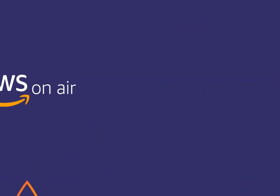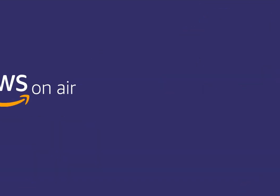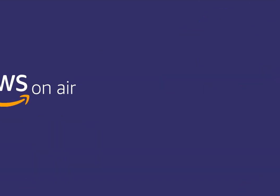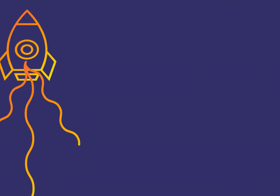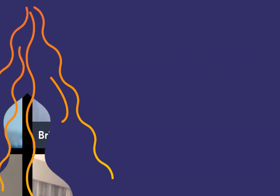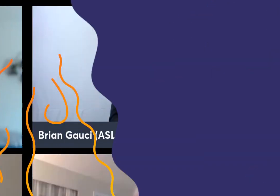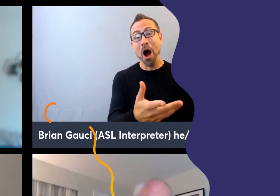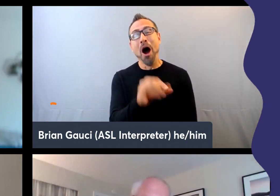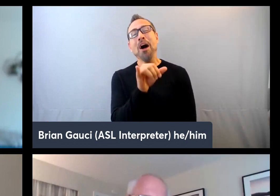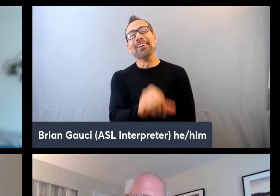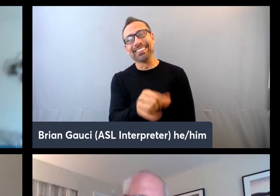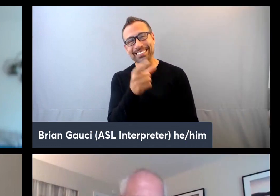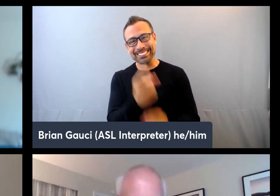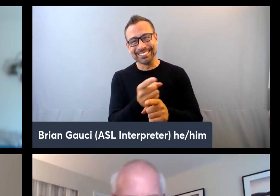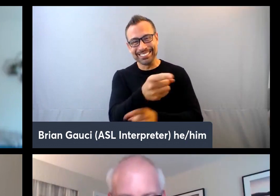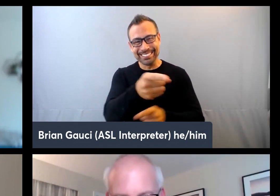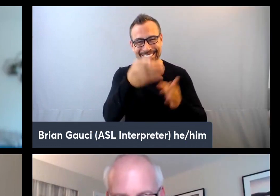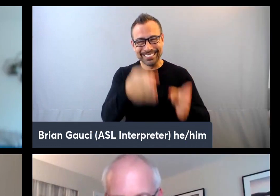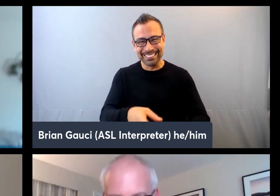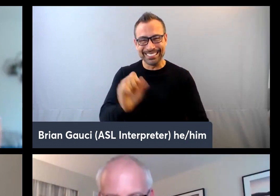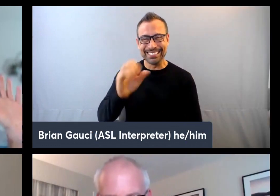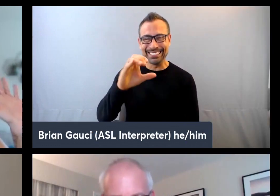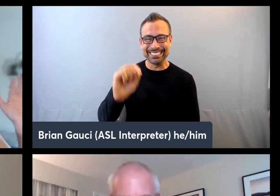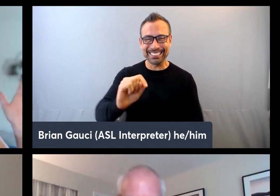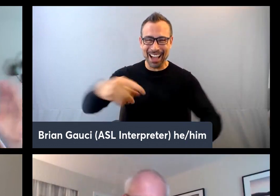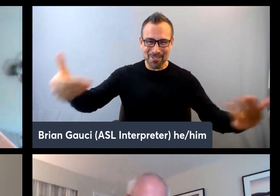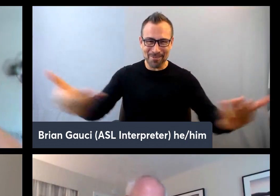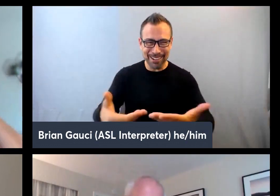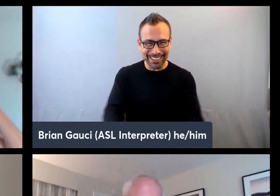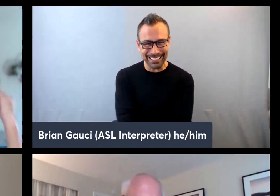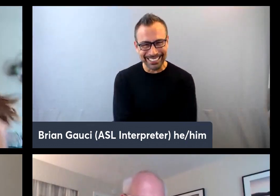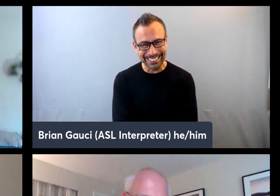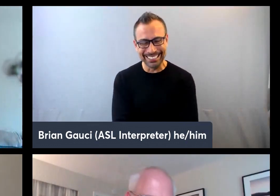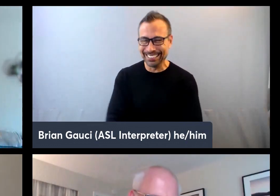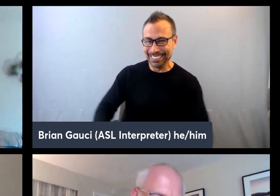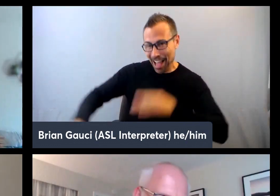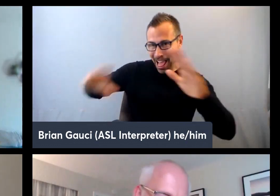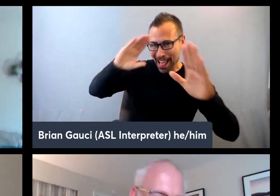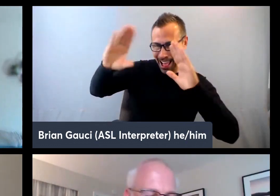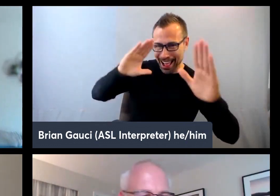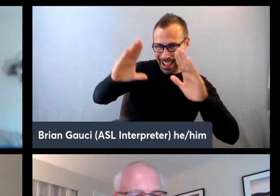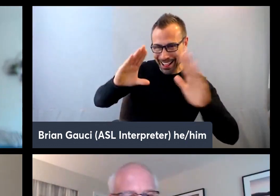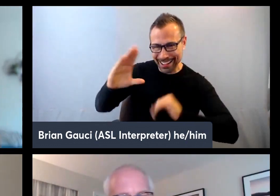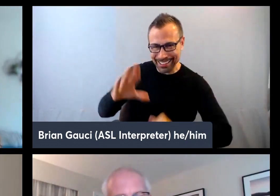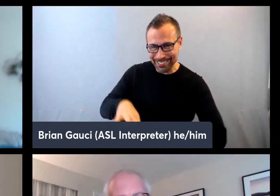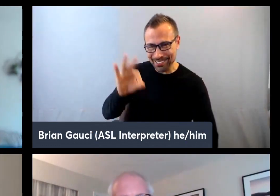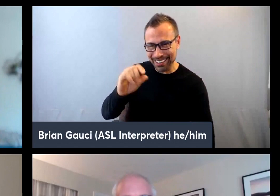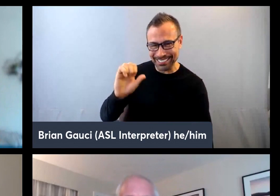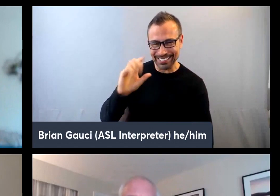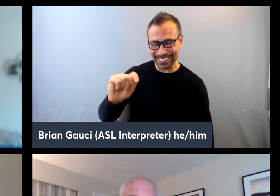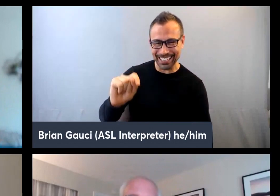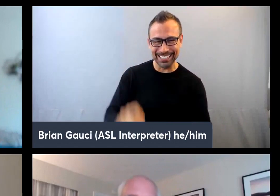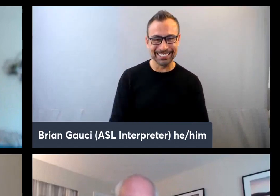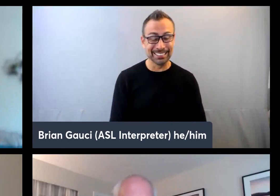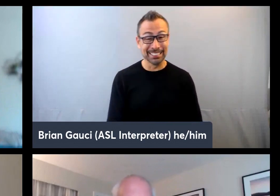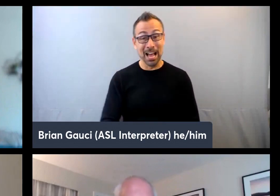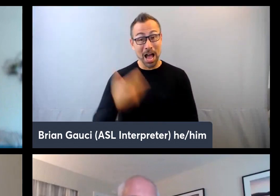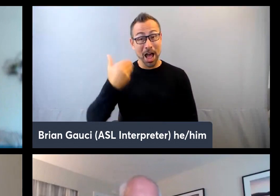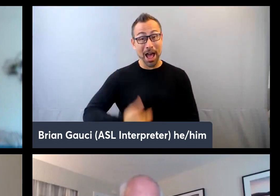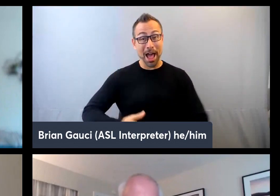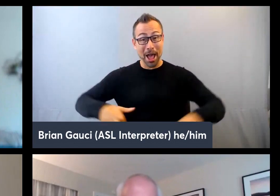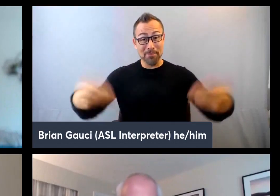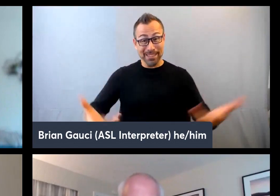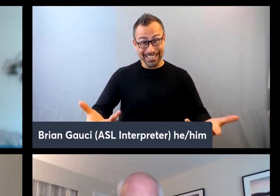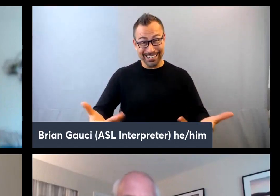guess he does something. There he is. There's Scott. Yay! Welcome back. He's there. He's here. We found him. We found him. I'm here. I'm